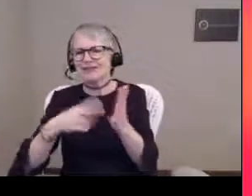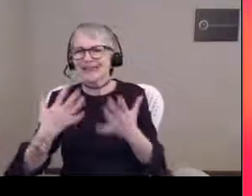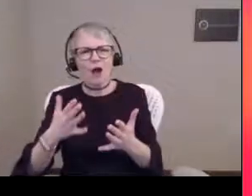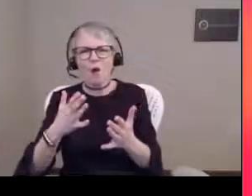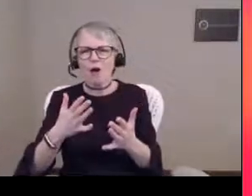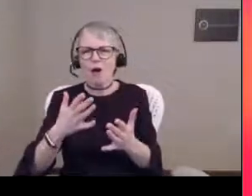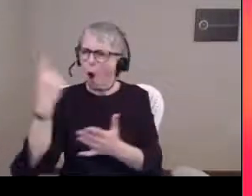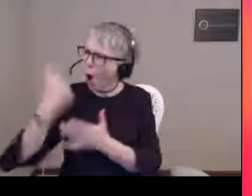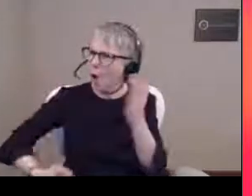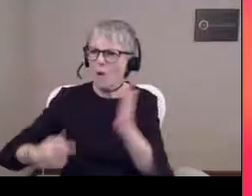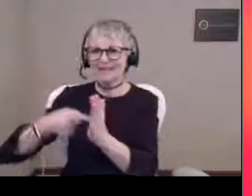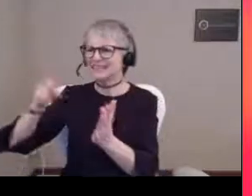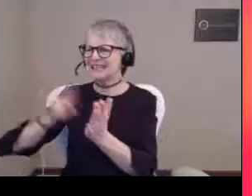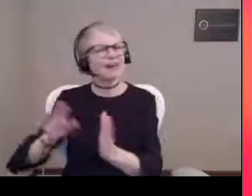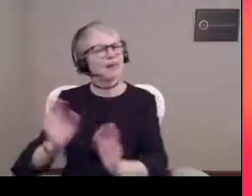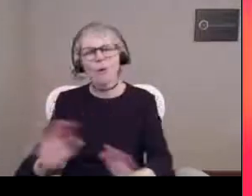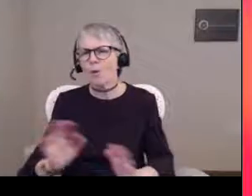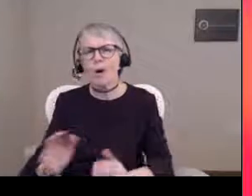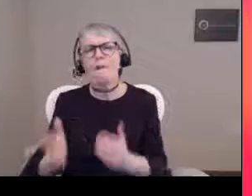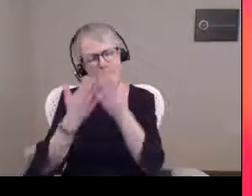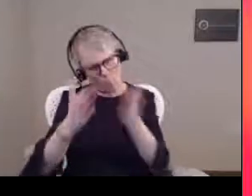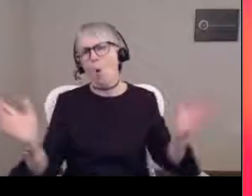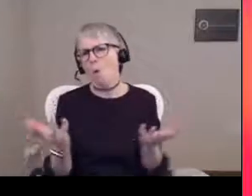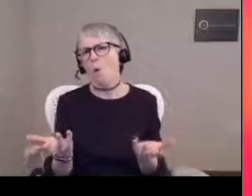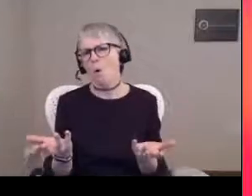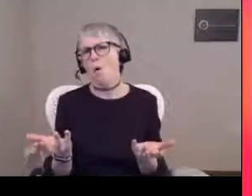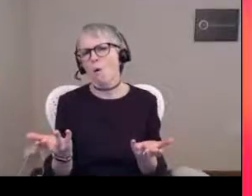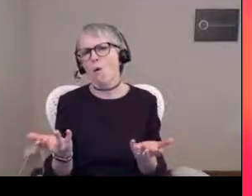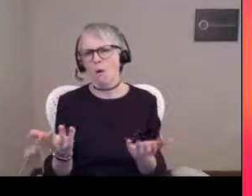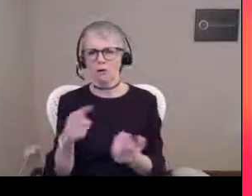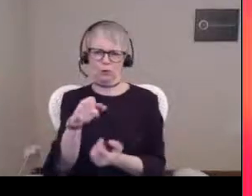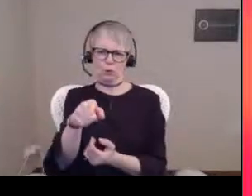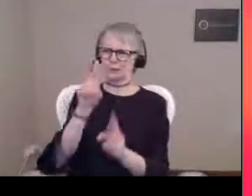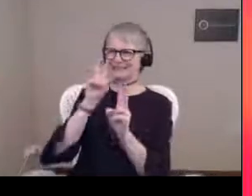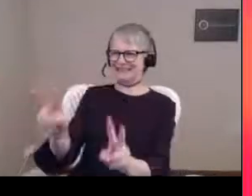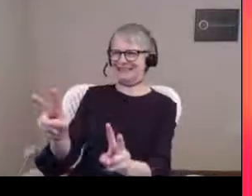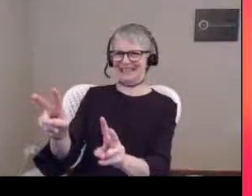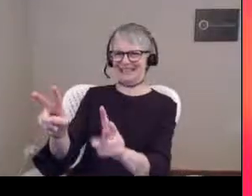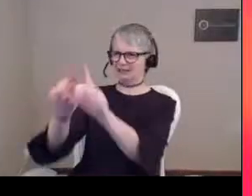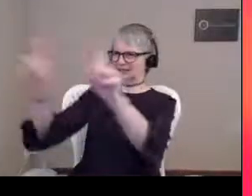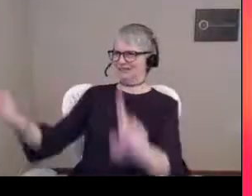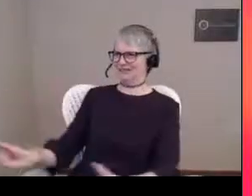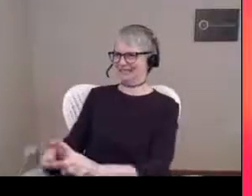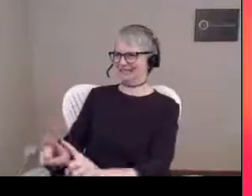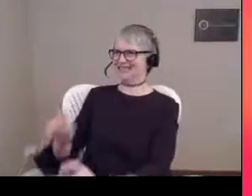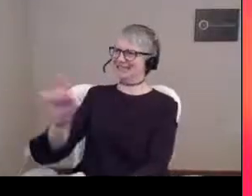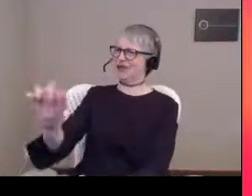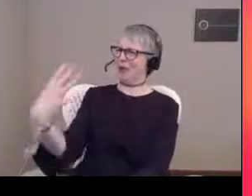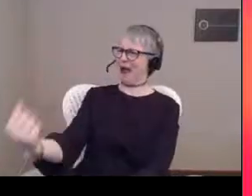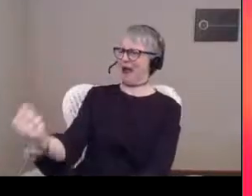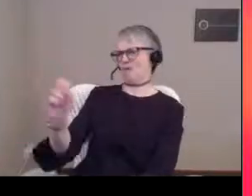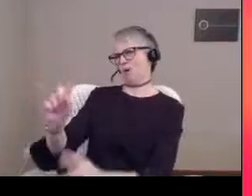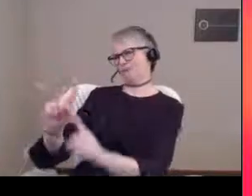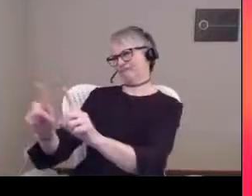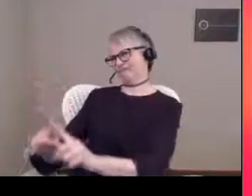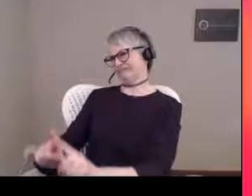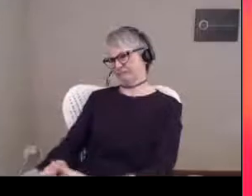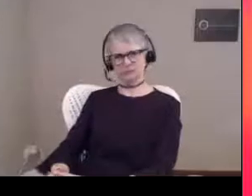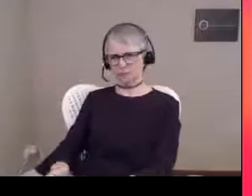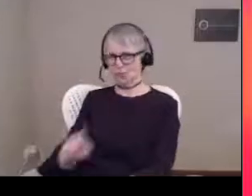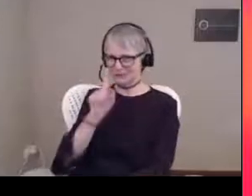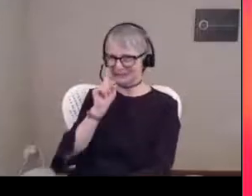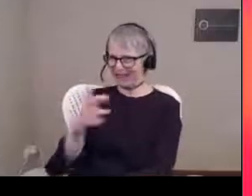kind of highlights that it's not just about what's on the television screen. It's about a range of different things that we're going to be doing in the